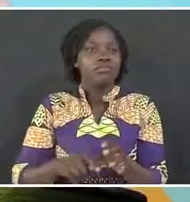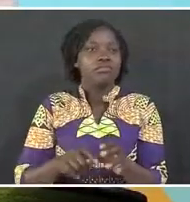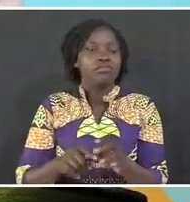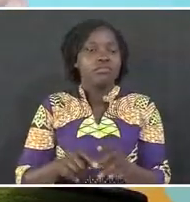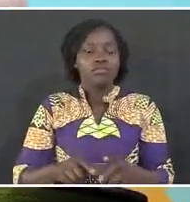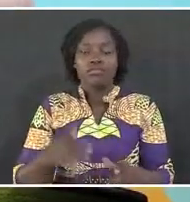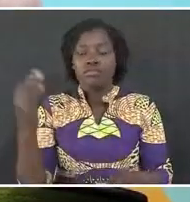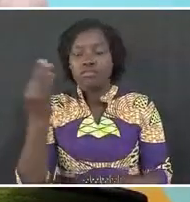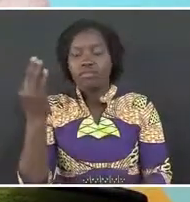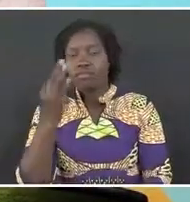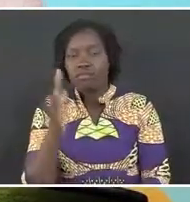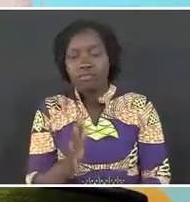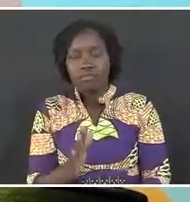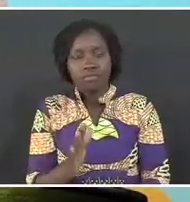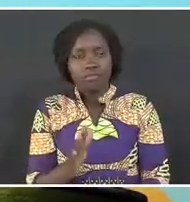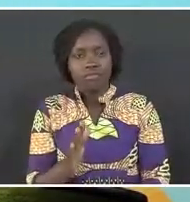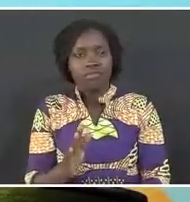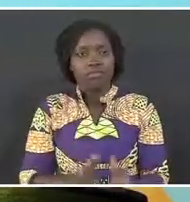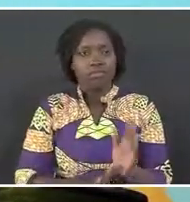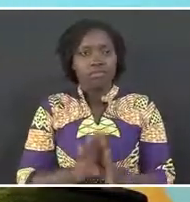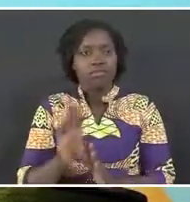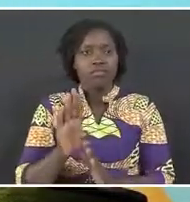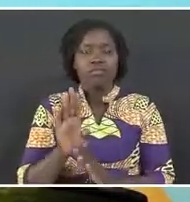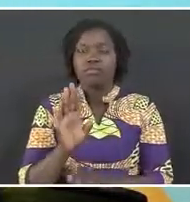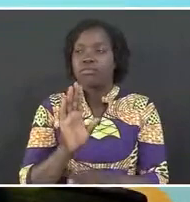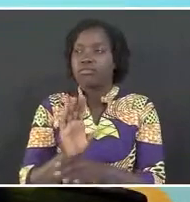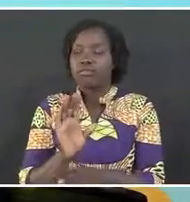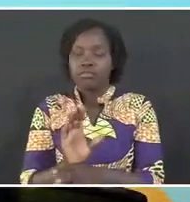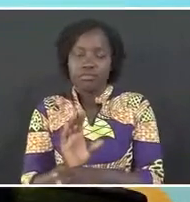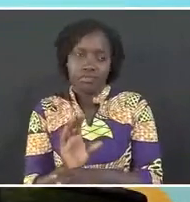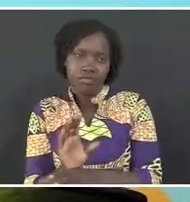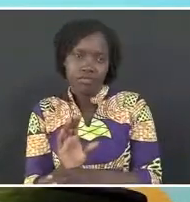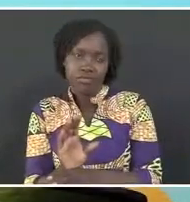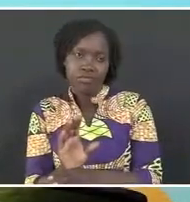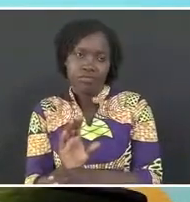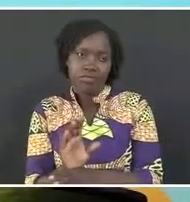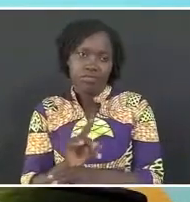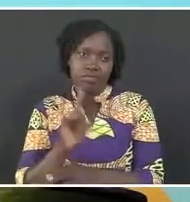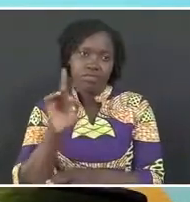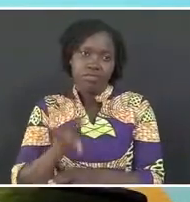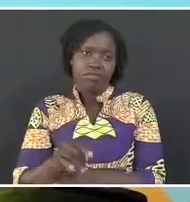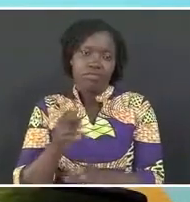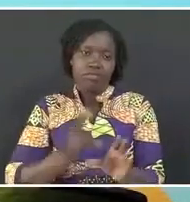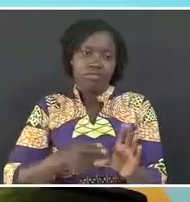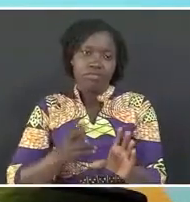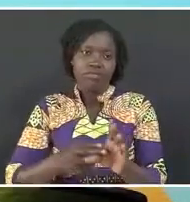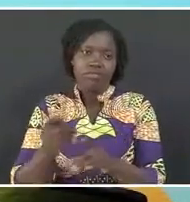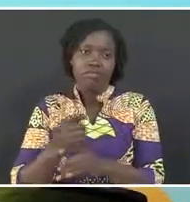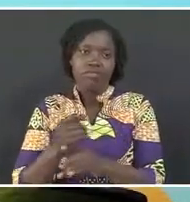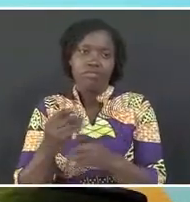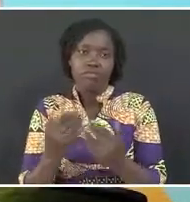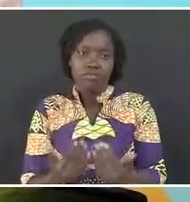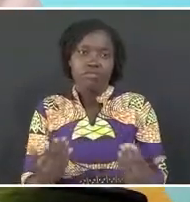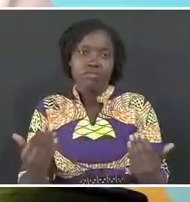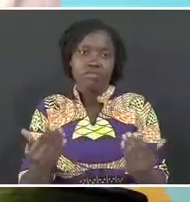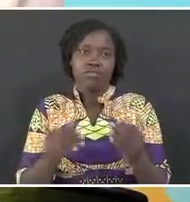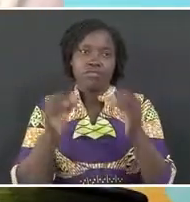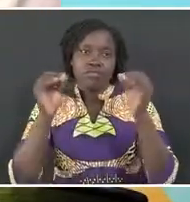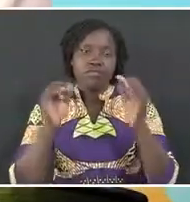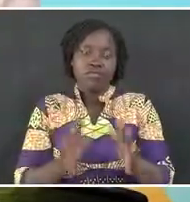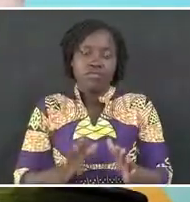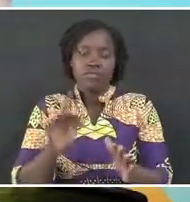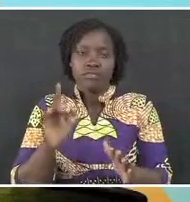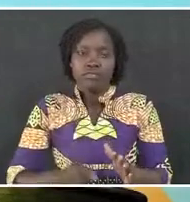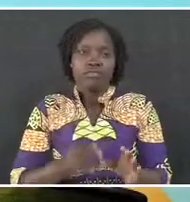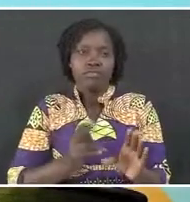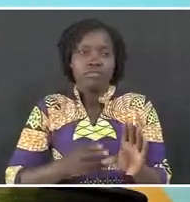preachers in developing the leaders for the church. We must participate in training children's teachers. We